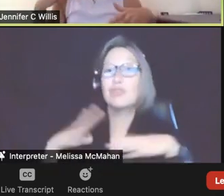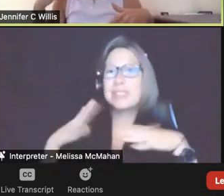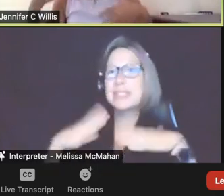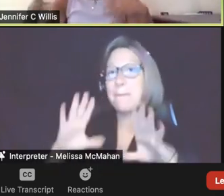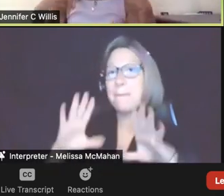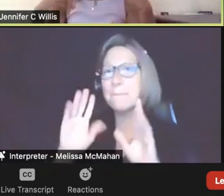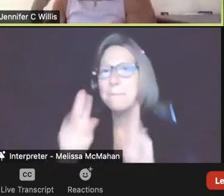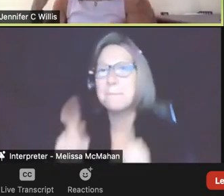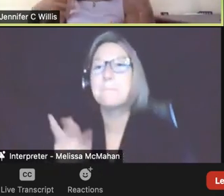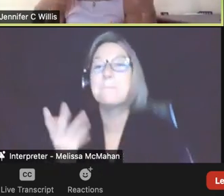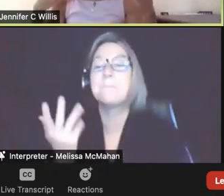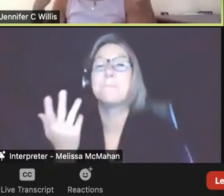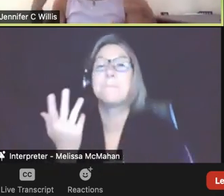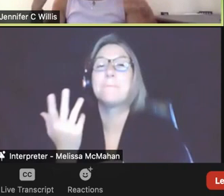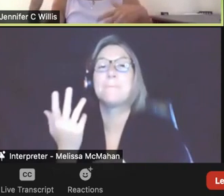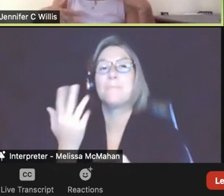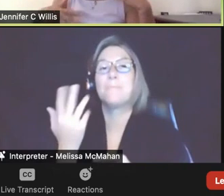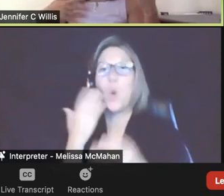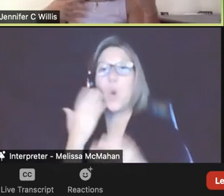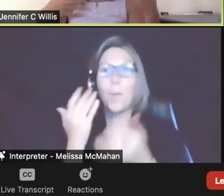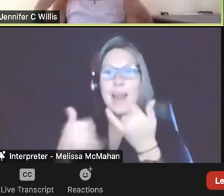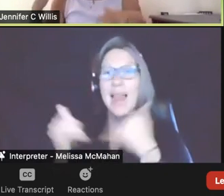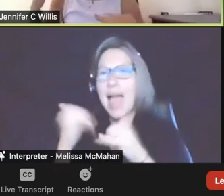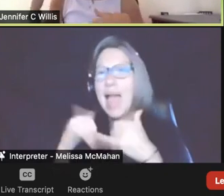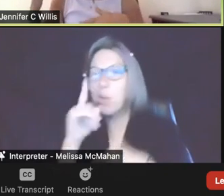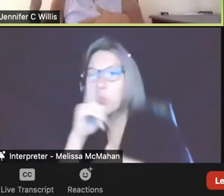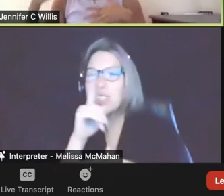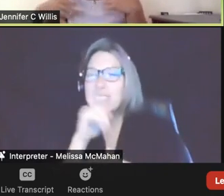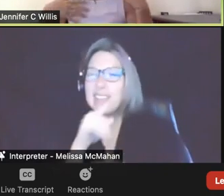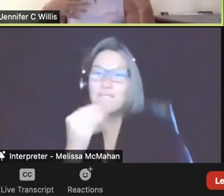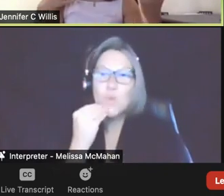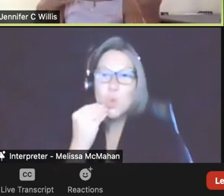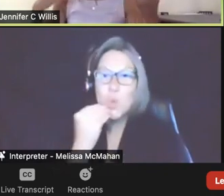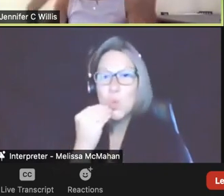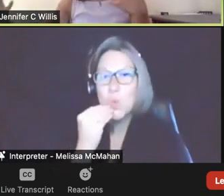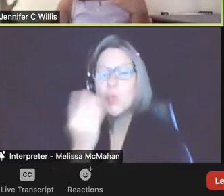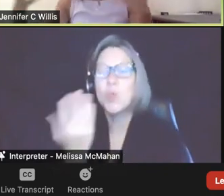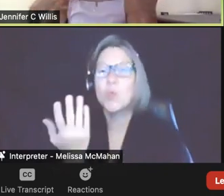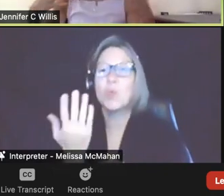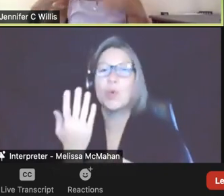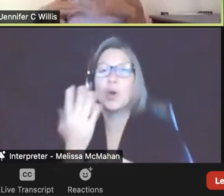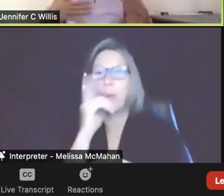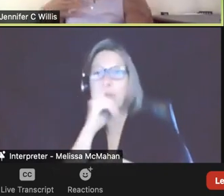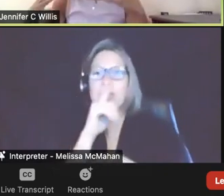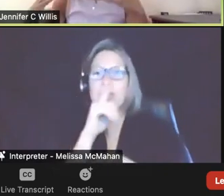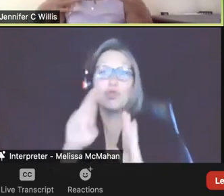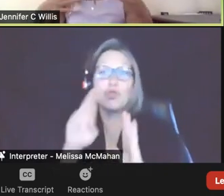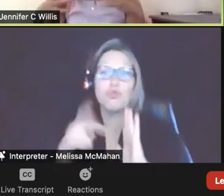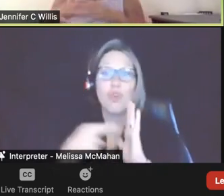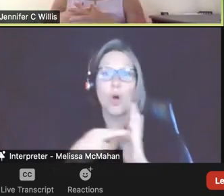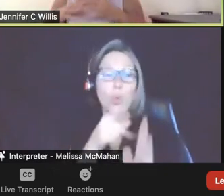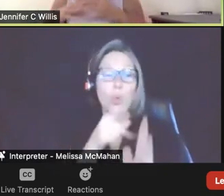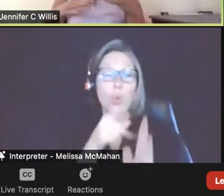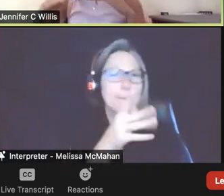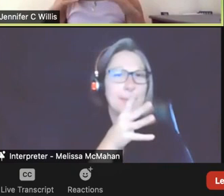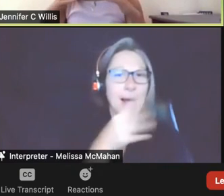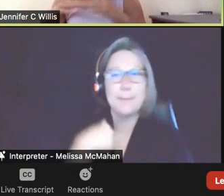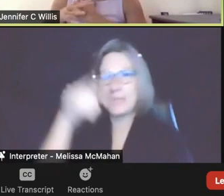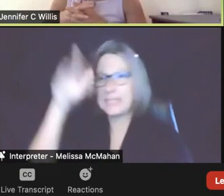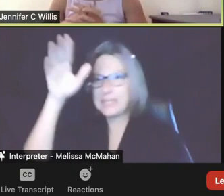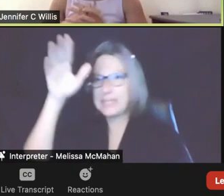and dramatic play skills, playing with pretend food and pretend roles of mom and dad, all of that stuff, all